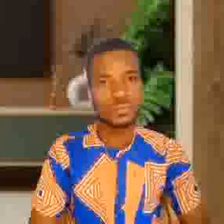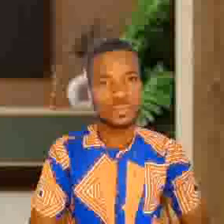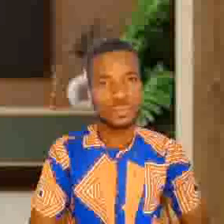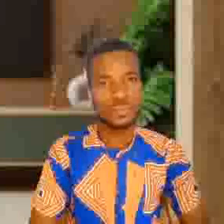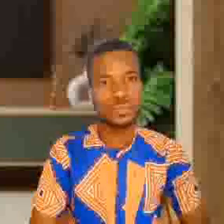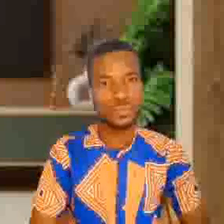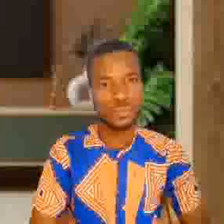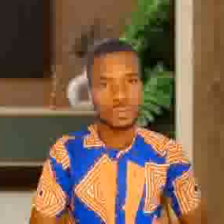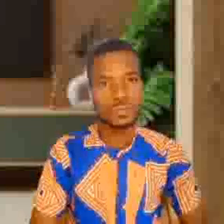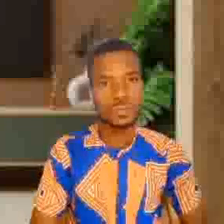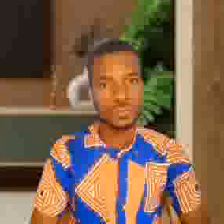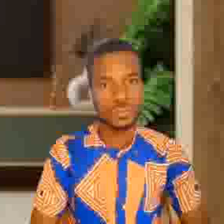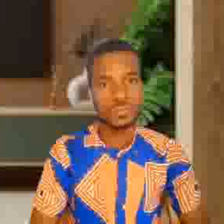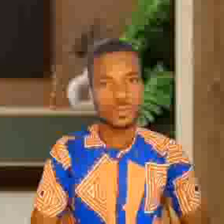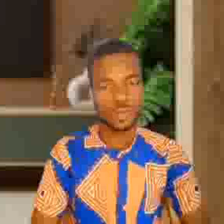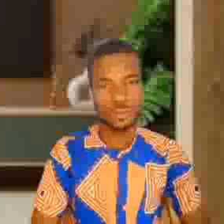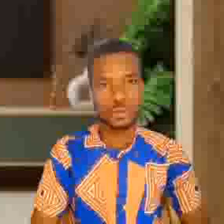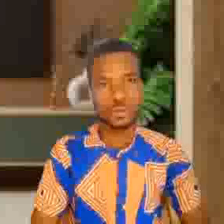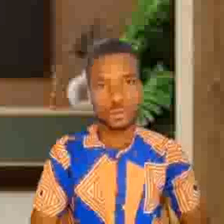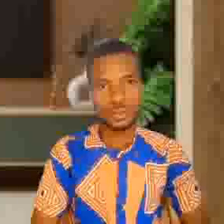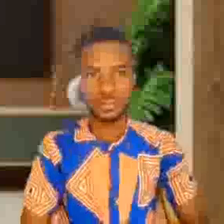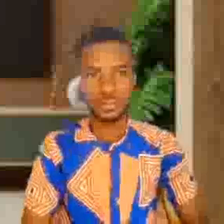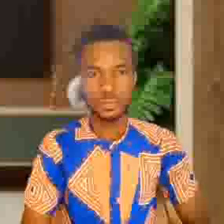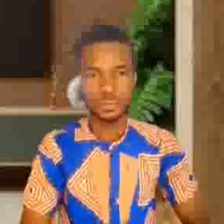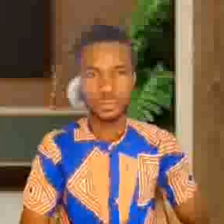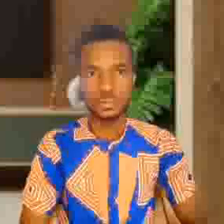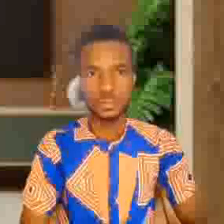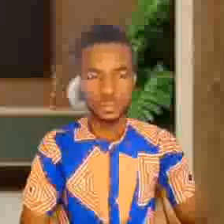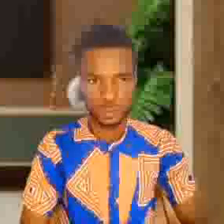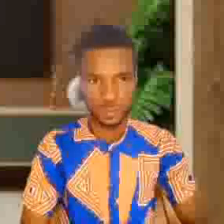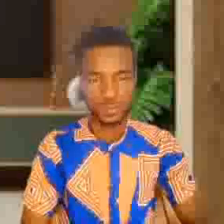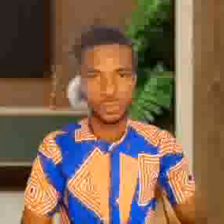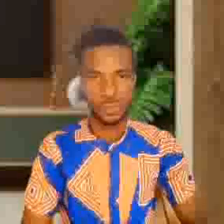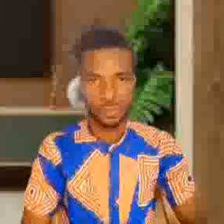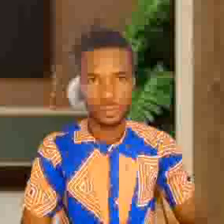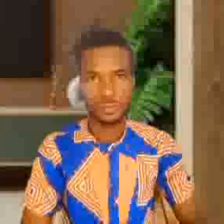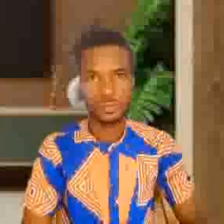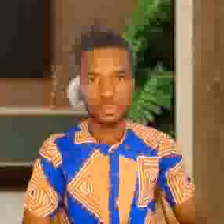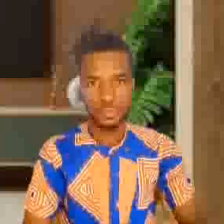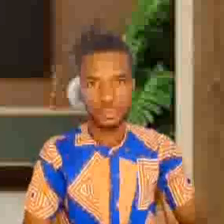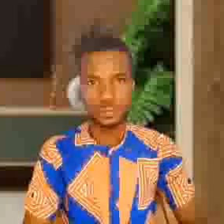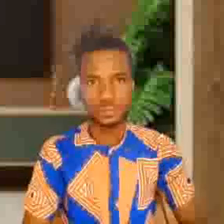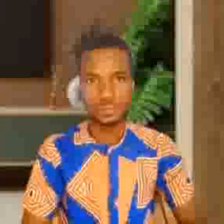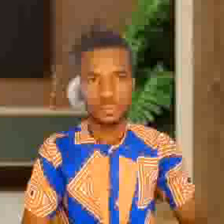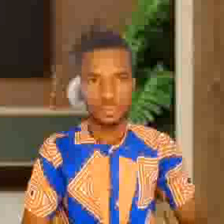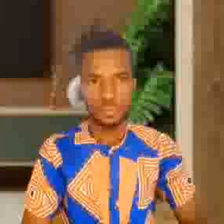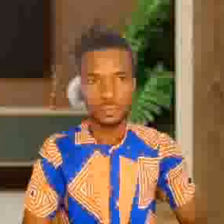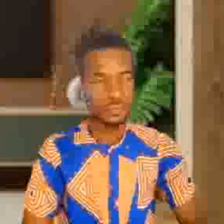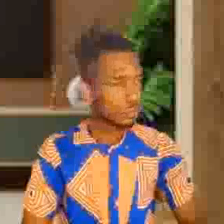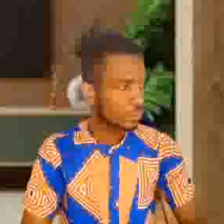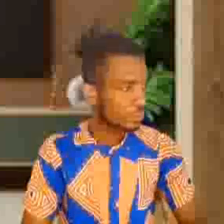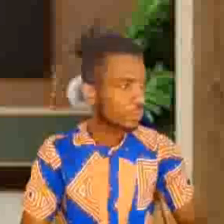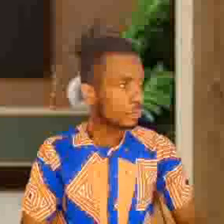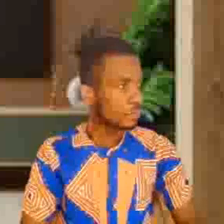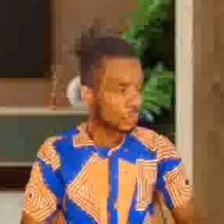need the help of God, you are not likely to be able to secure that help because you don't know how. You've not been seeking him for